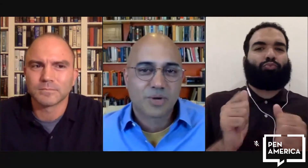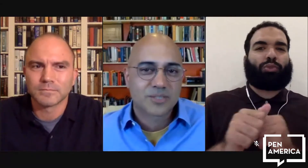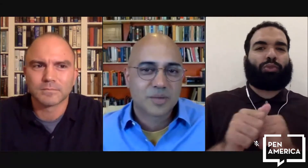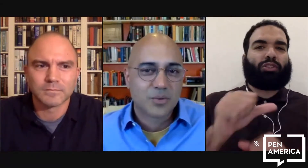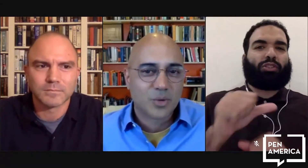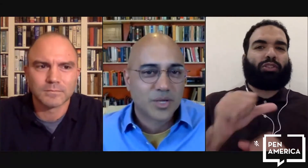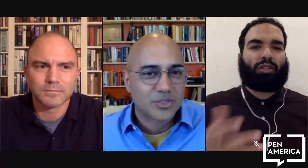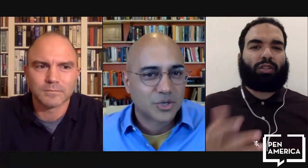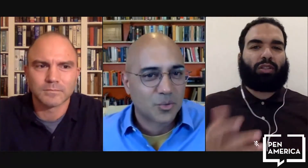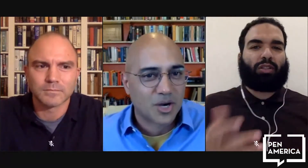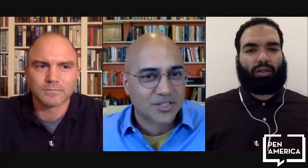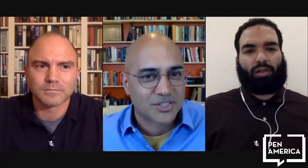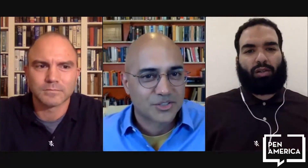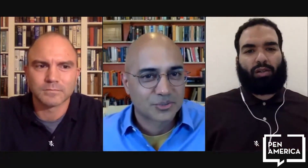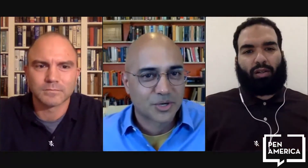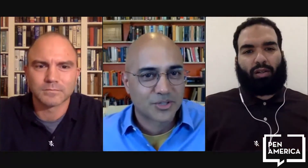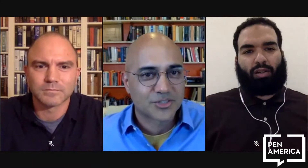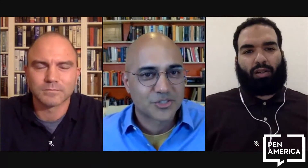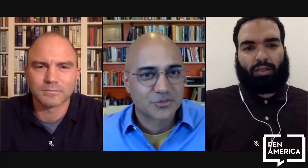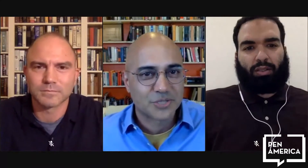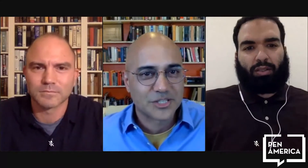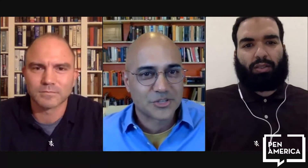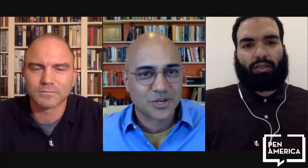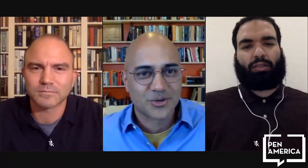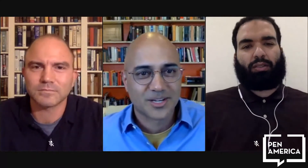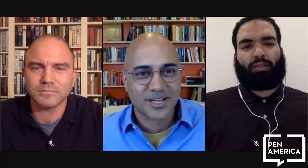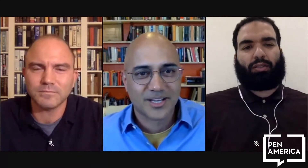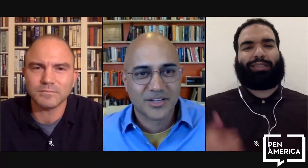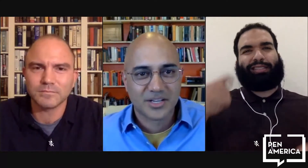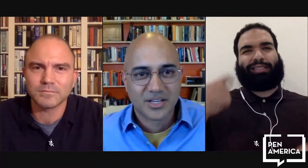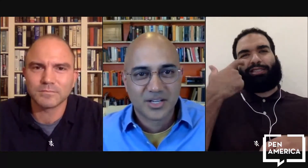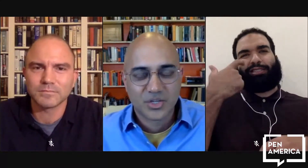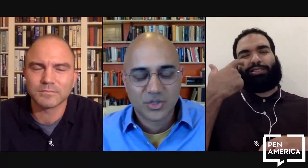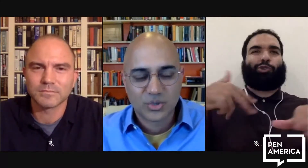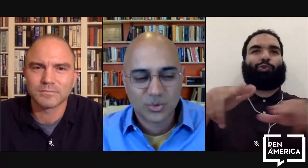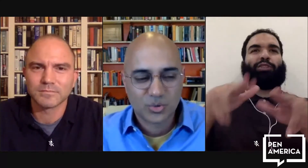I'm on my way to walk in Central Park just a few days ago, and